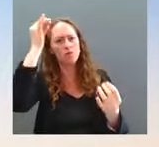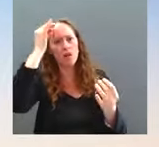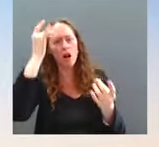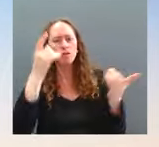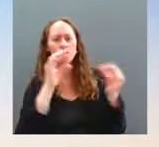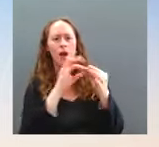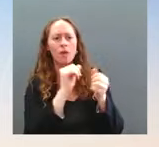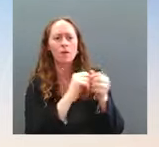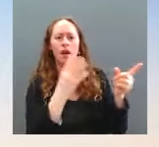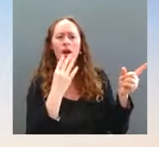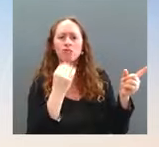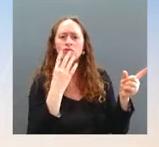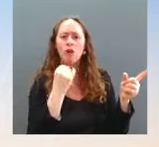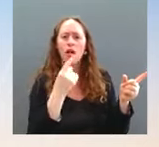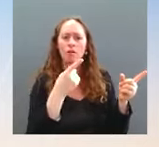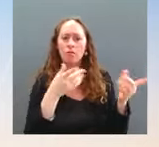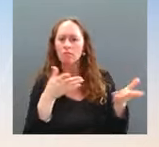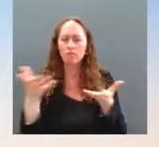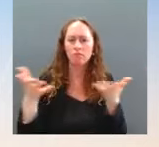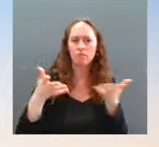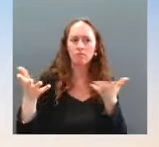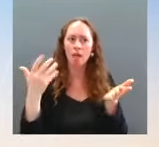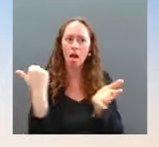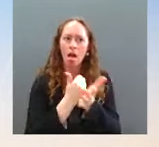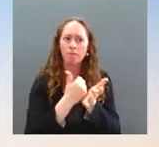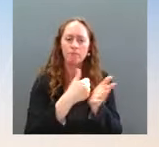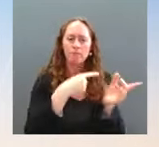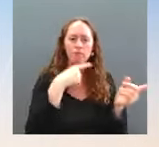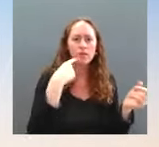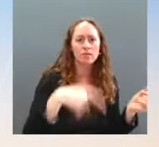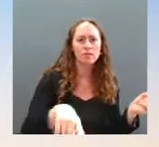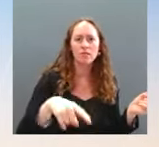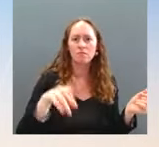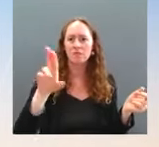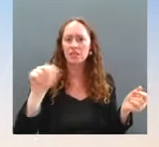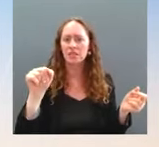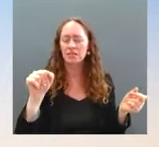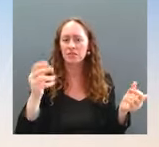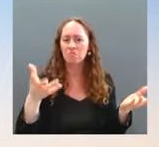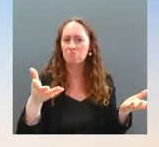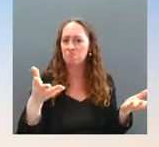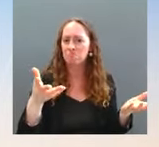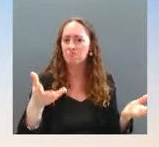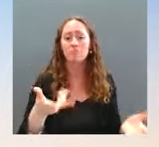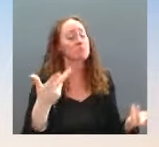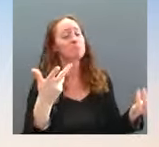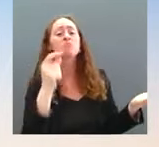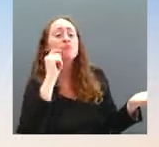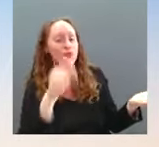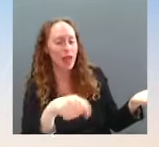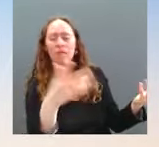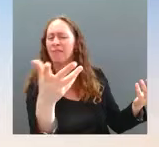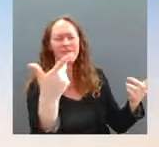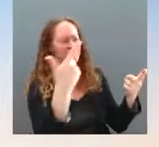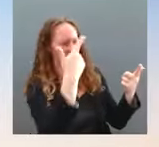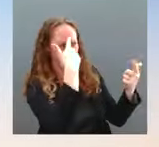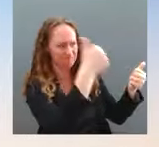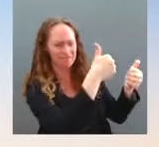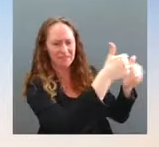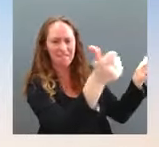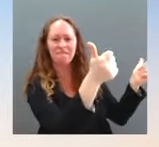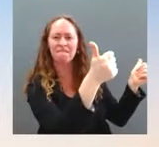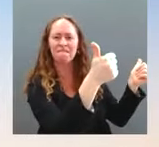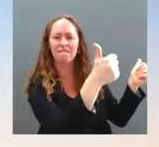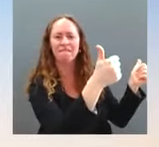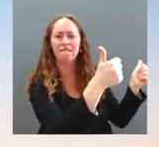question. Okay. Well, we certainly support the efforts of a range of leaders who are hoping to play a diplomatic role here. And